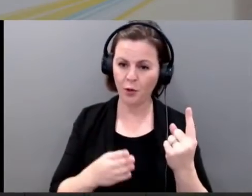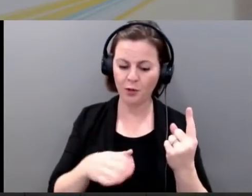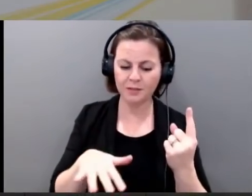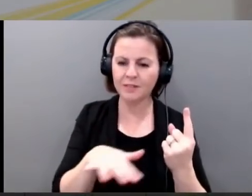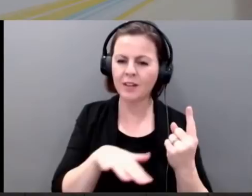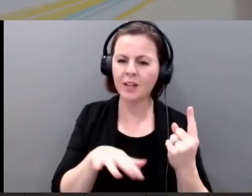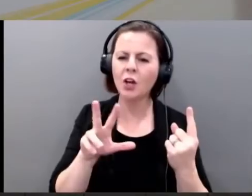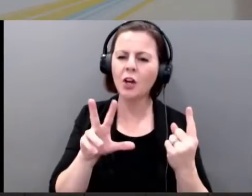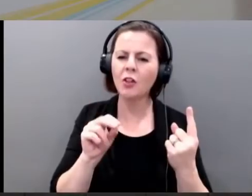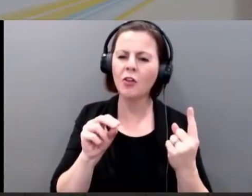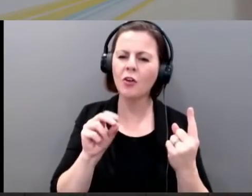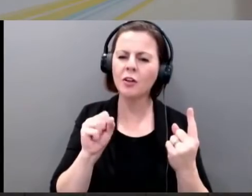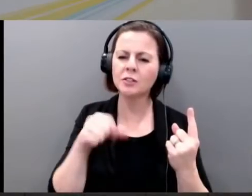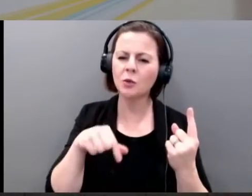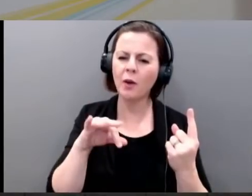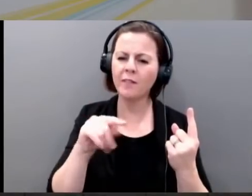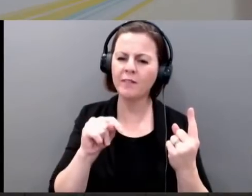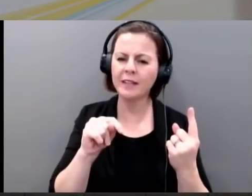ground level.